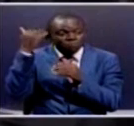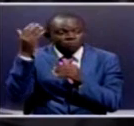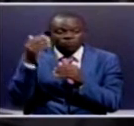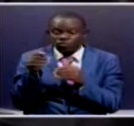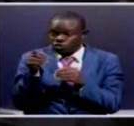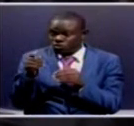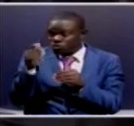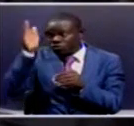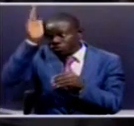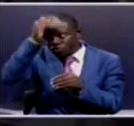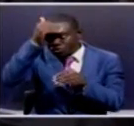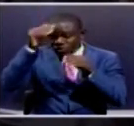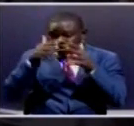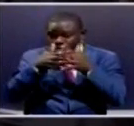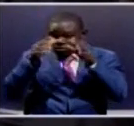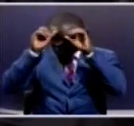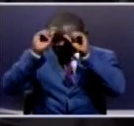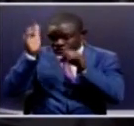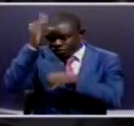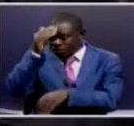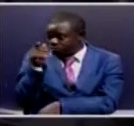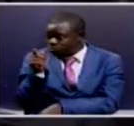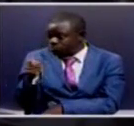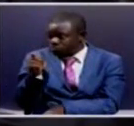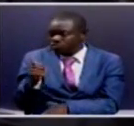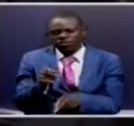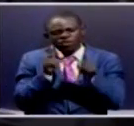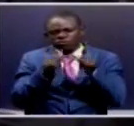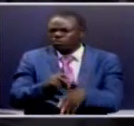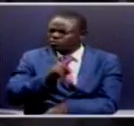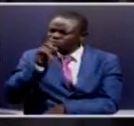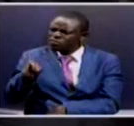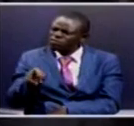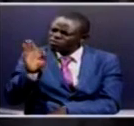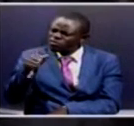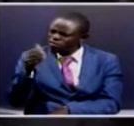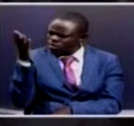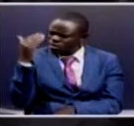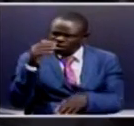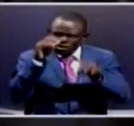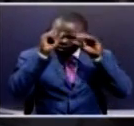actually fell asleep. I thought that was, something laughable. Okay? Because